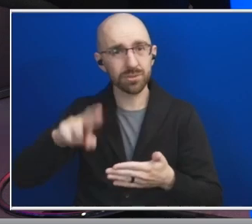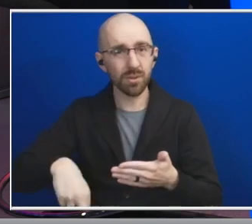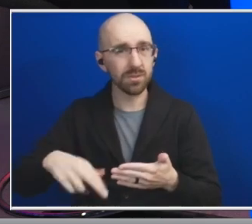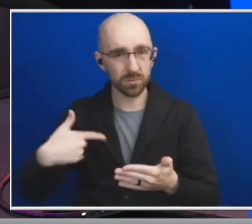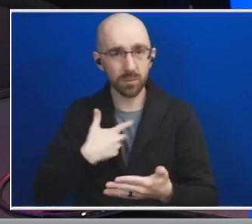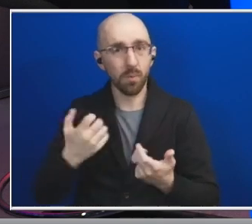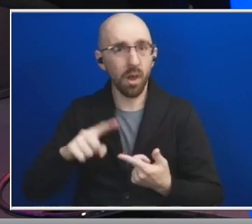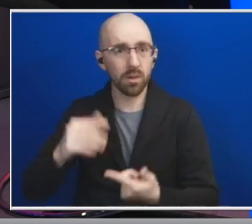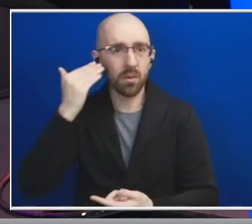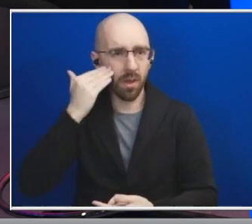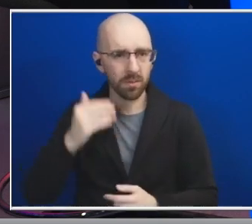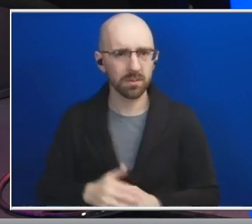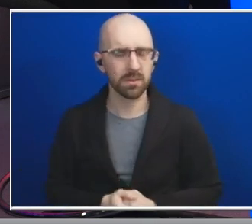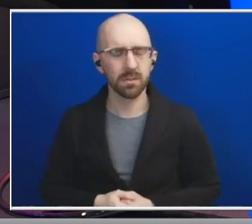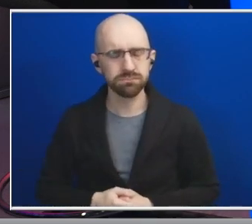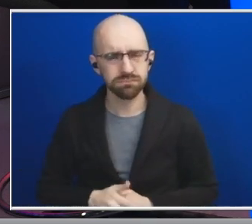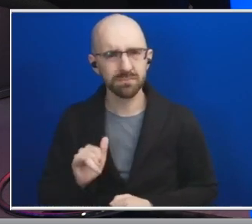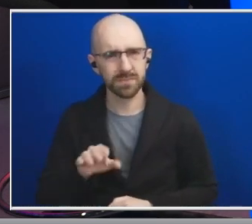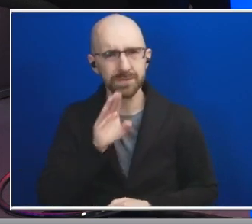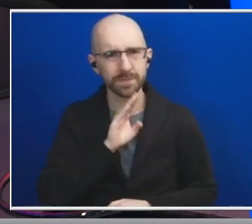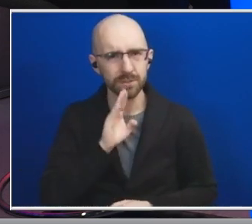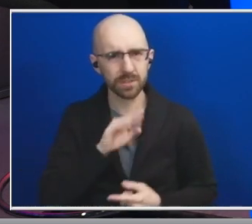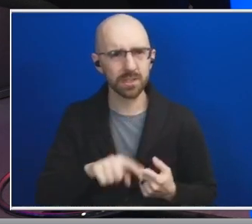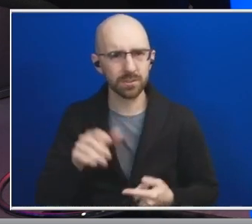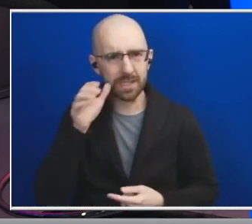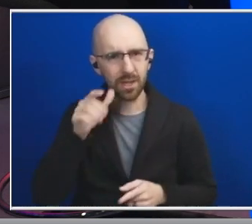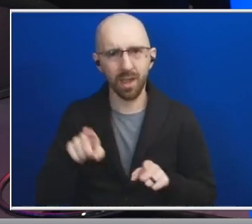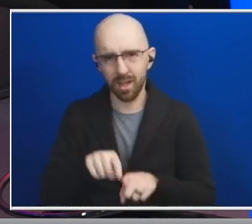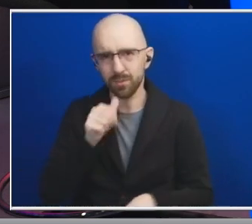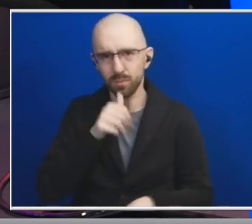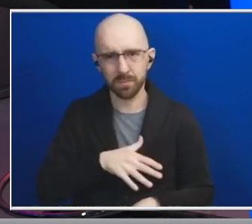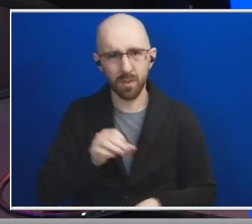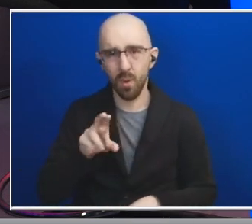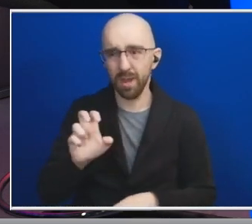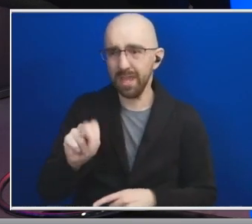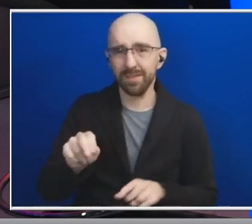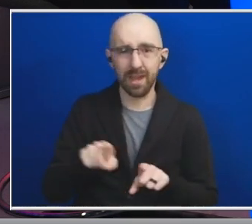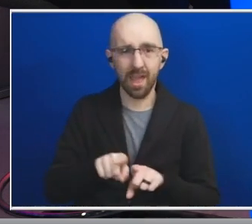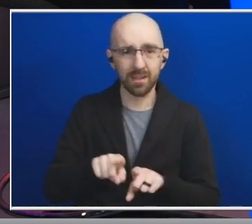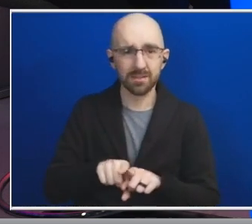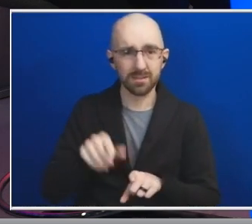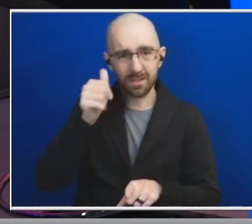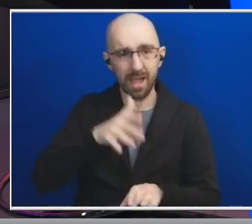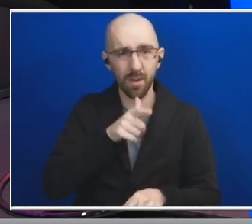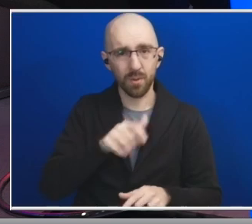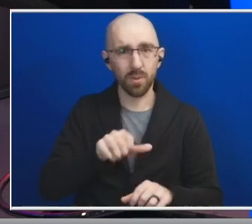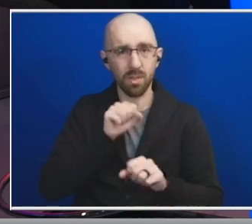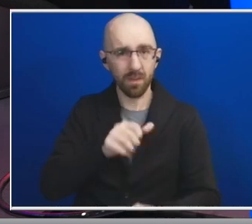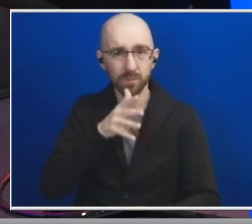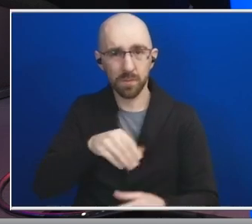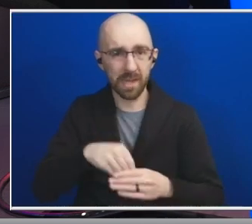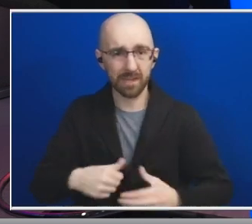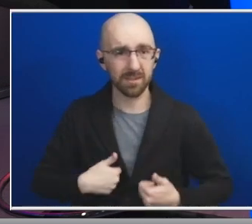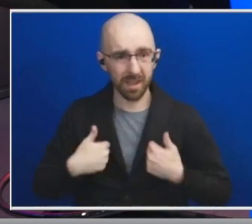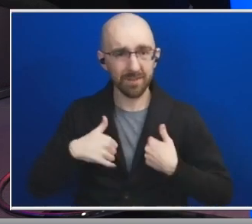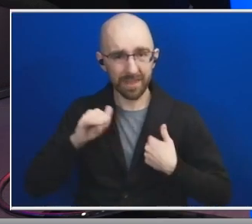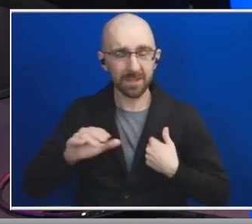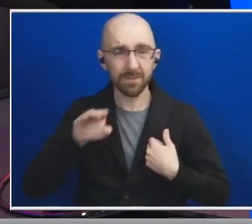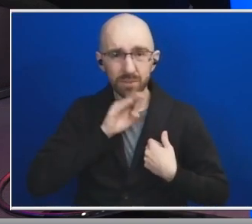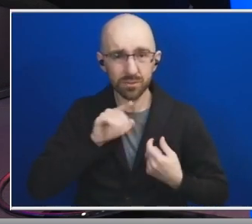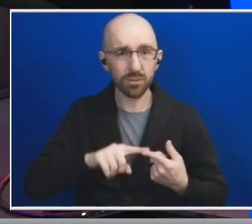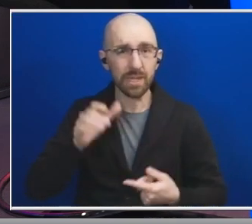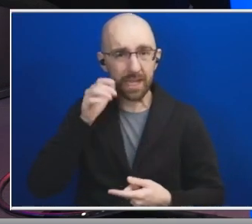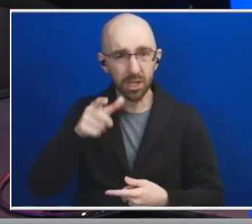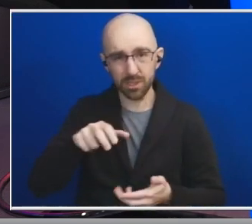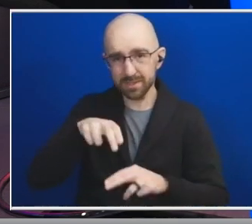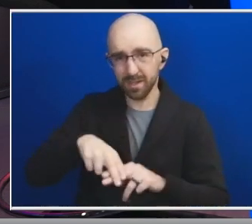That's frustrating to hear as a woman, or even as a guy who loves the women in his life. That's frustrating to hear if you're sitting at home wondering